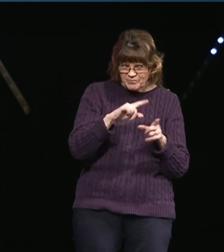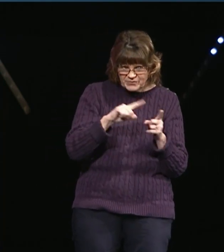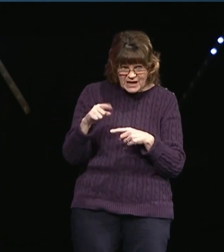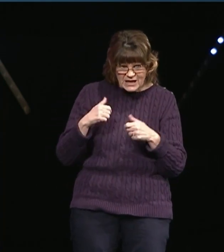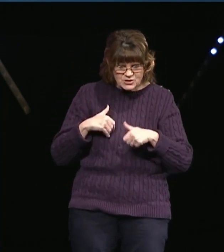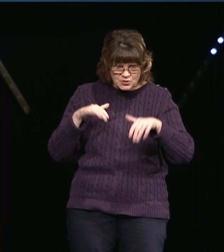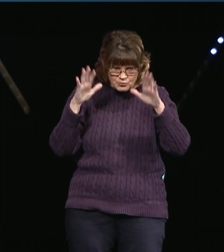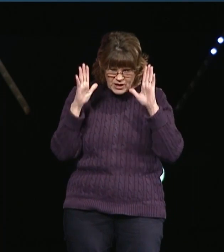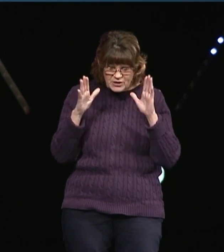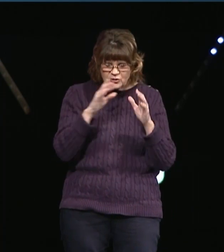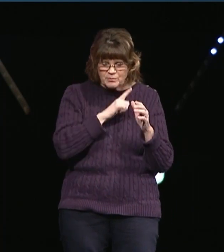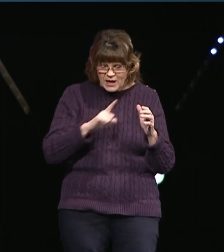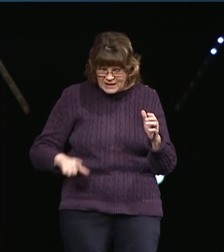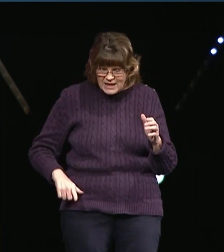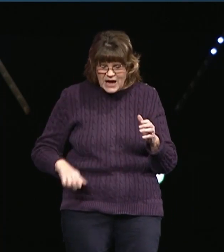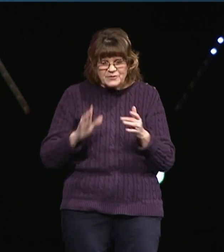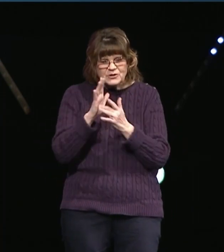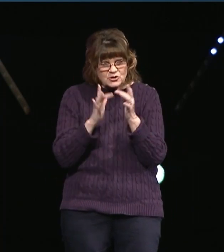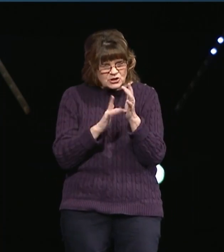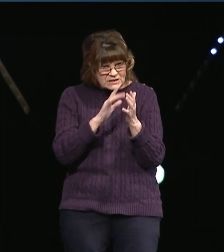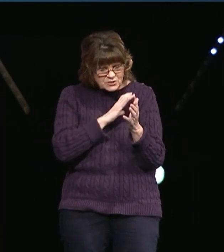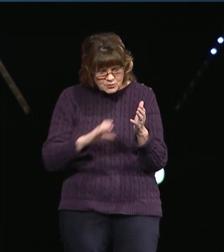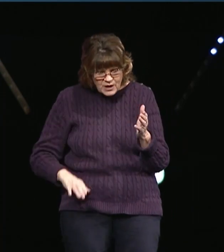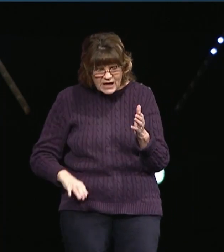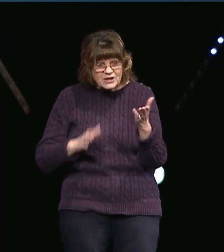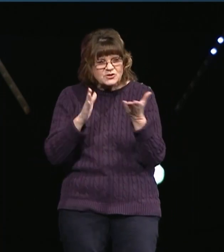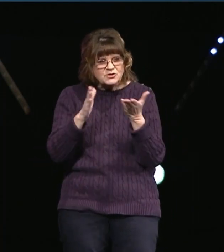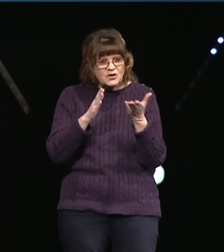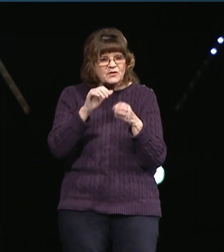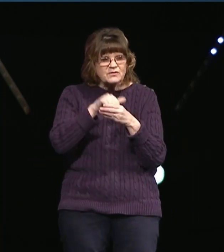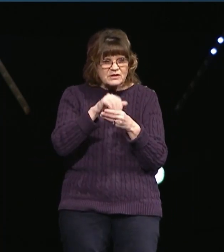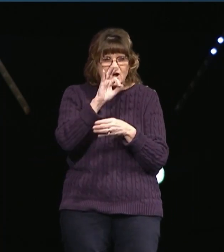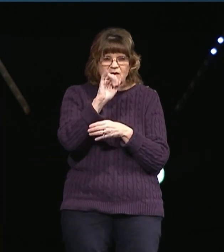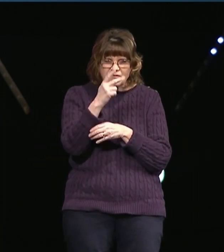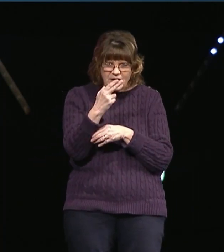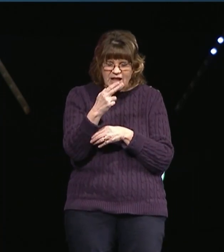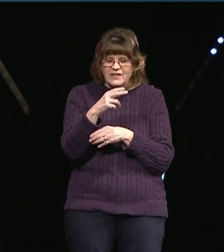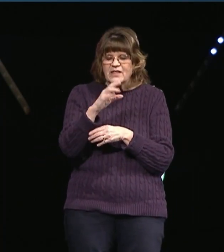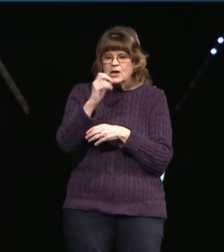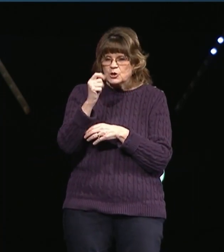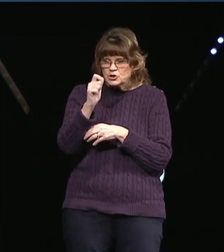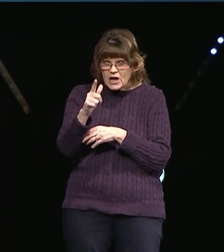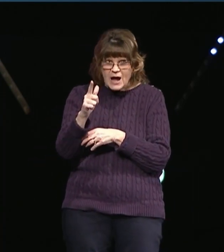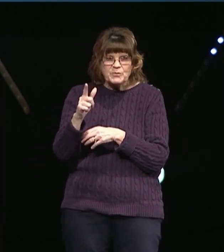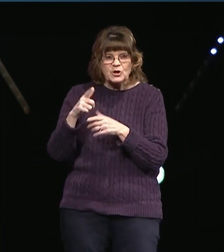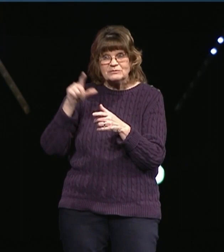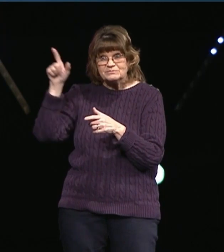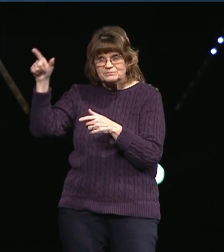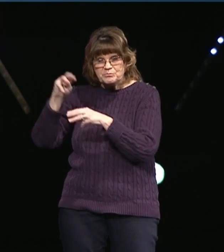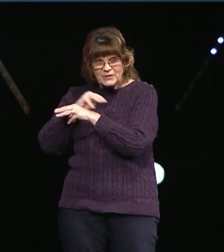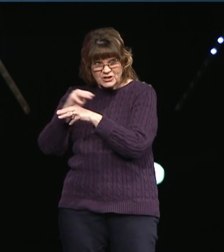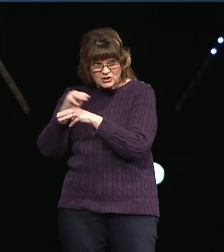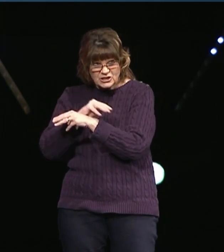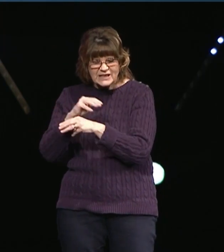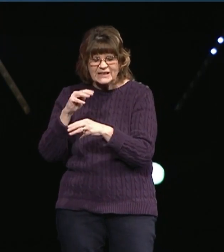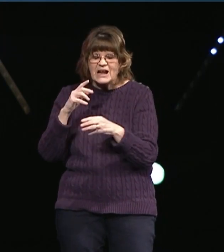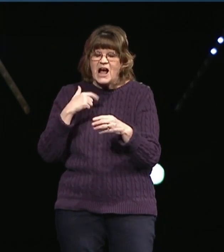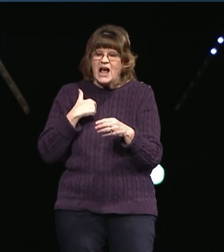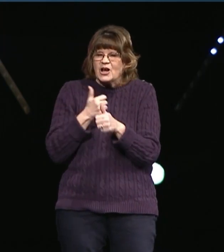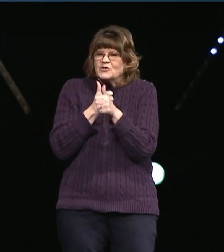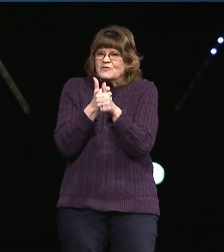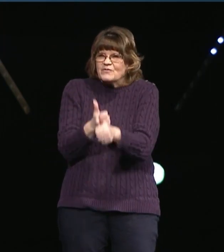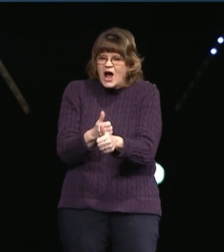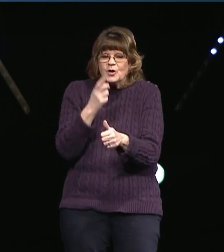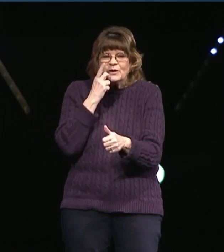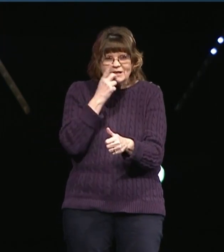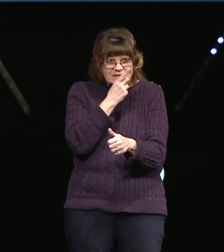surrendered my life to Jesus, I had the privilege of serving on a Faith Chapel mission trip and heading over there. And in one way, I got to follow in